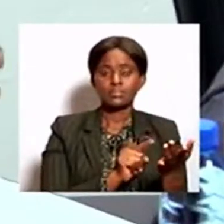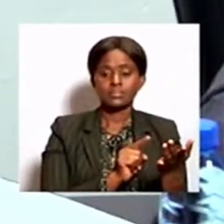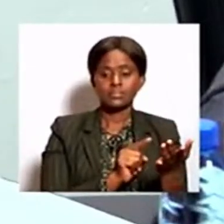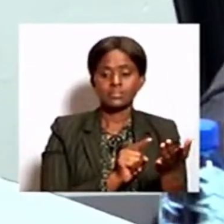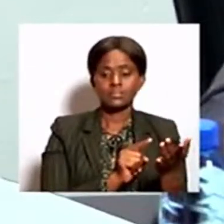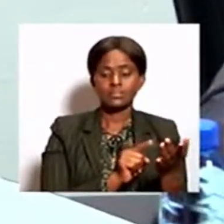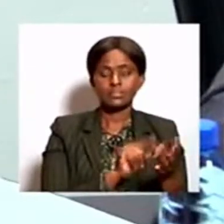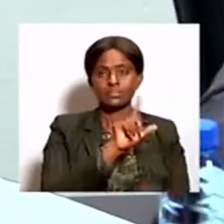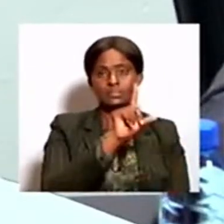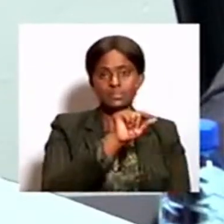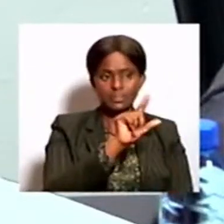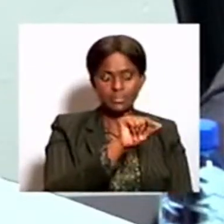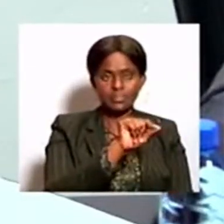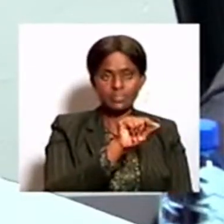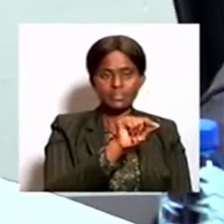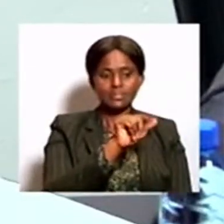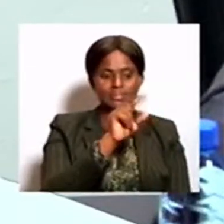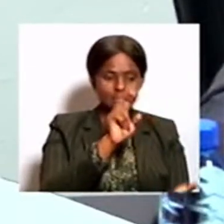8,